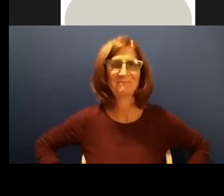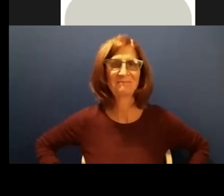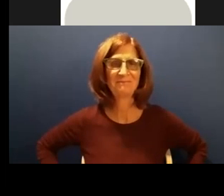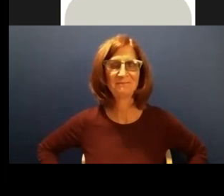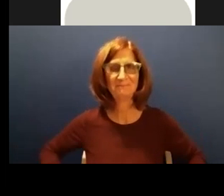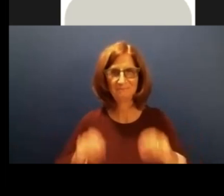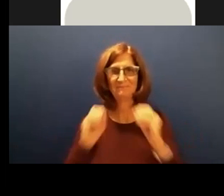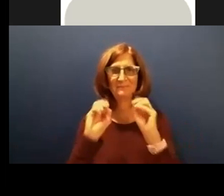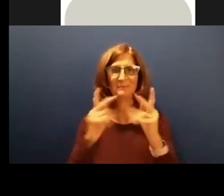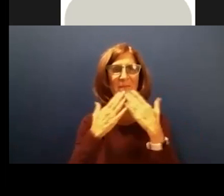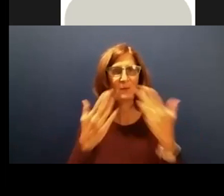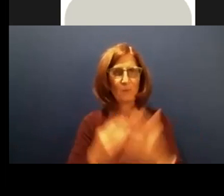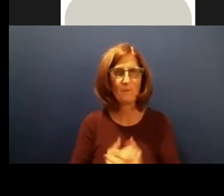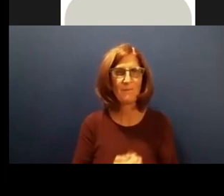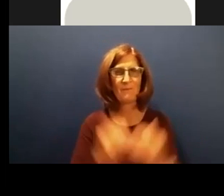Thank you.